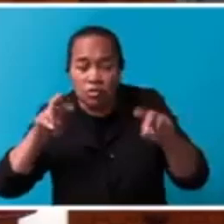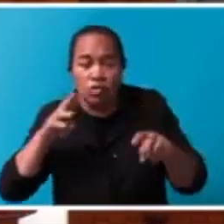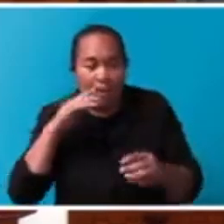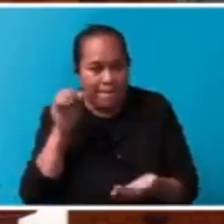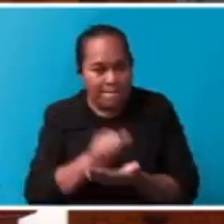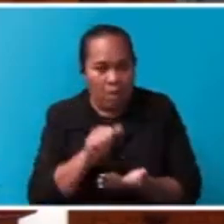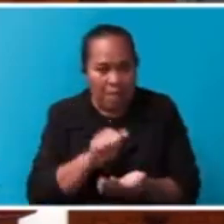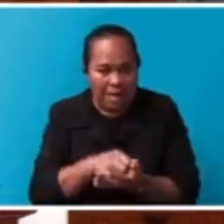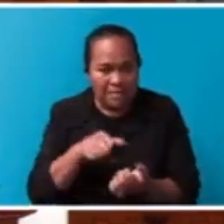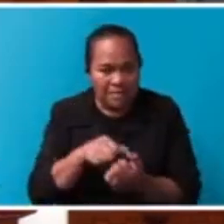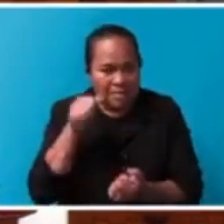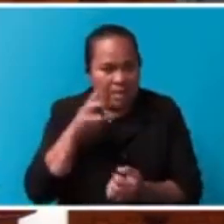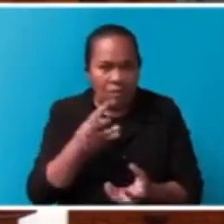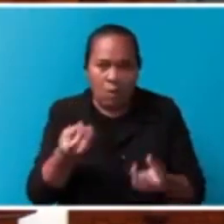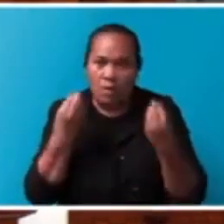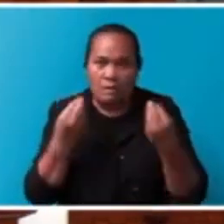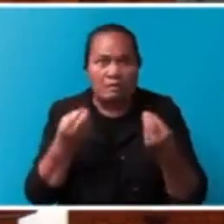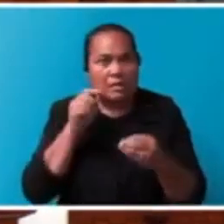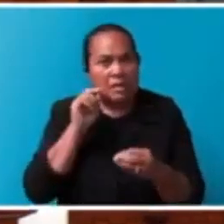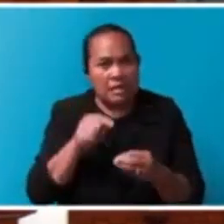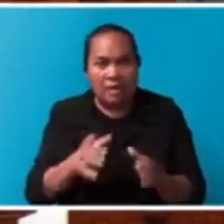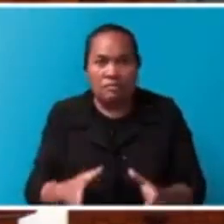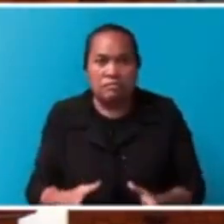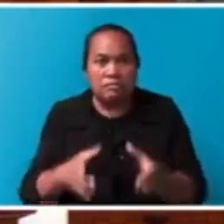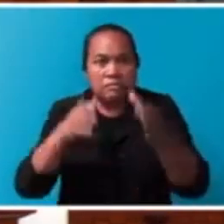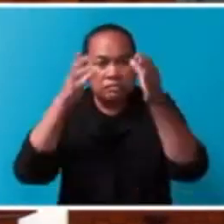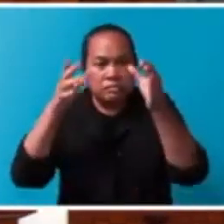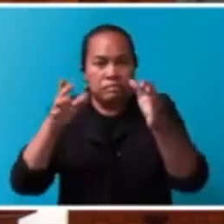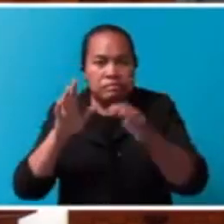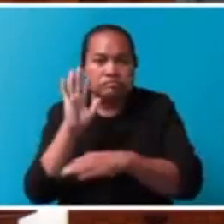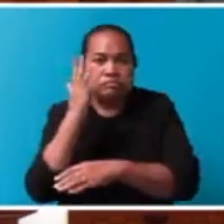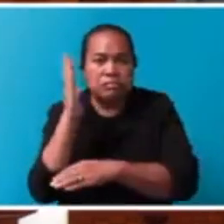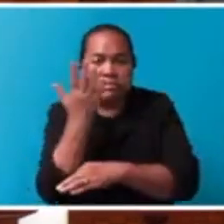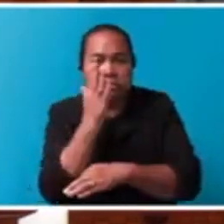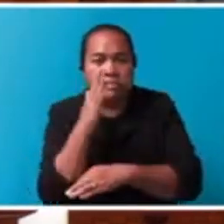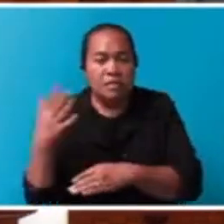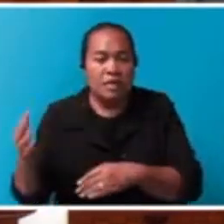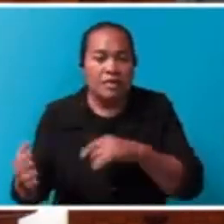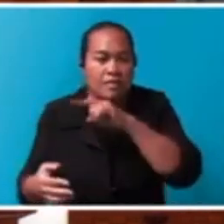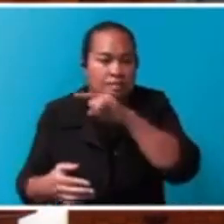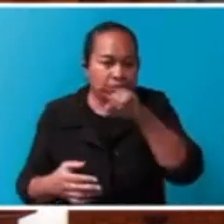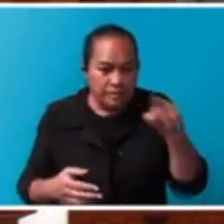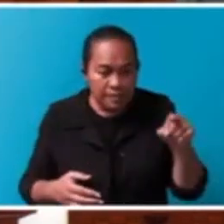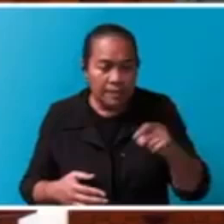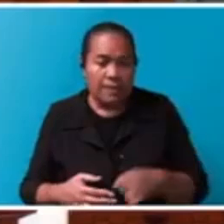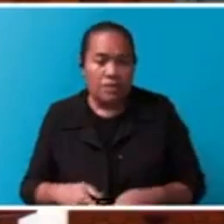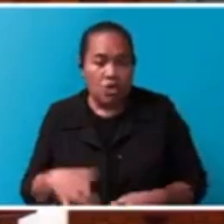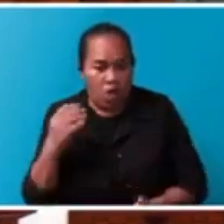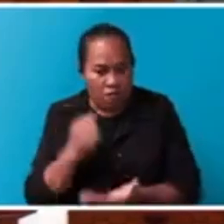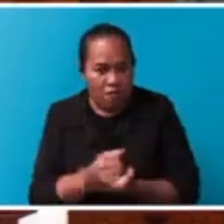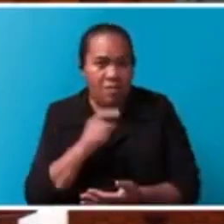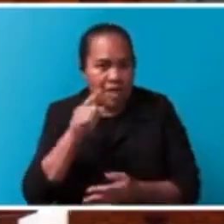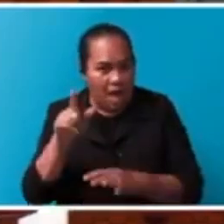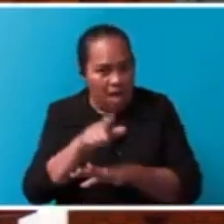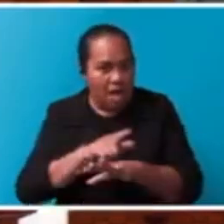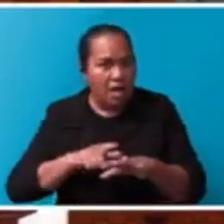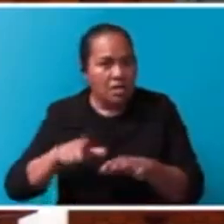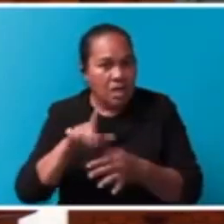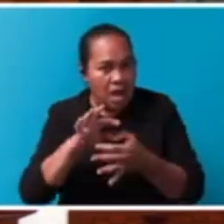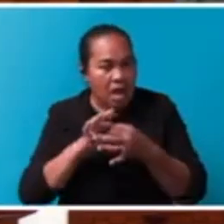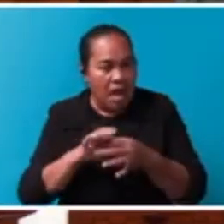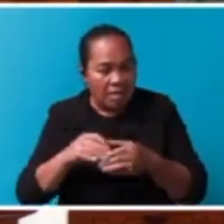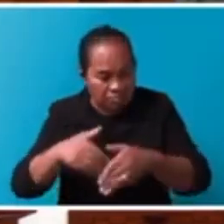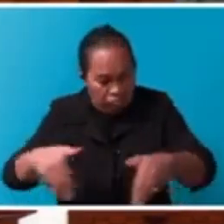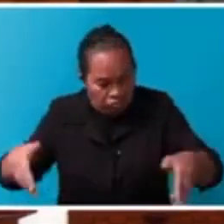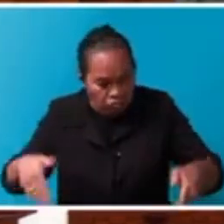the valuable plantation, creating economic opportunities where confirming Itaukei land boundaries and